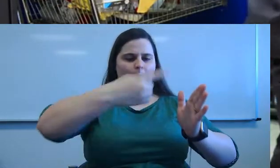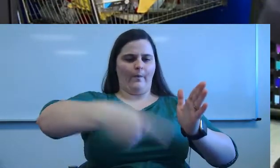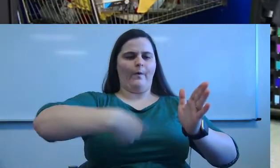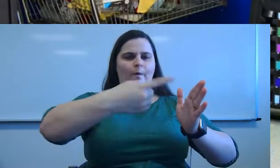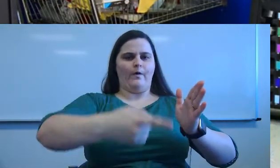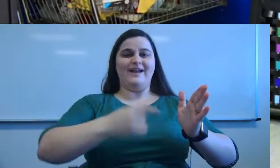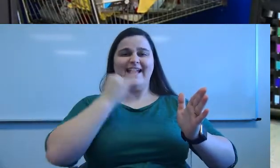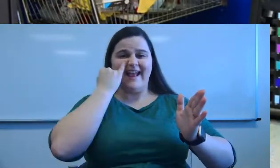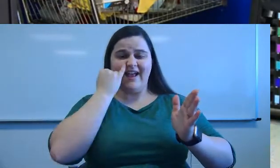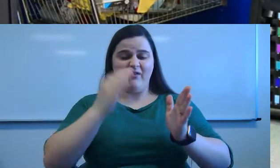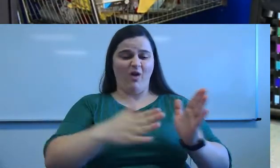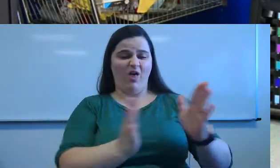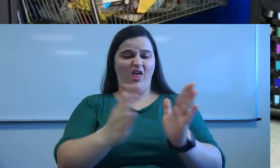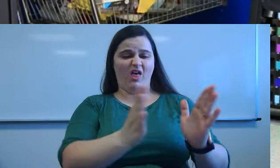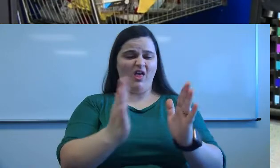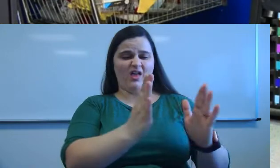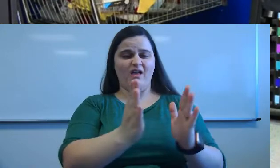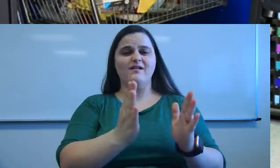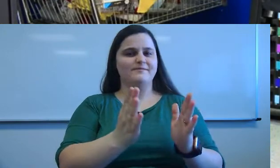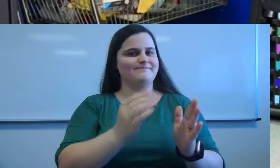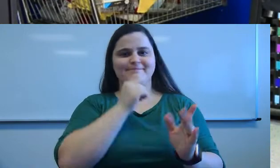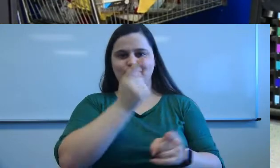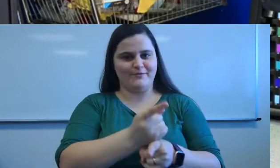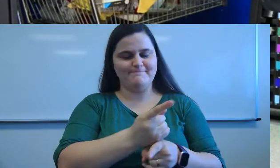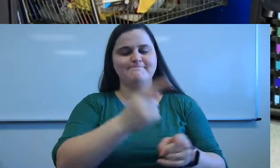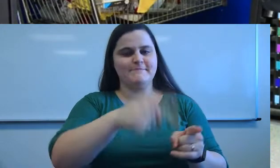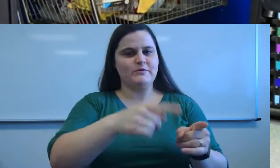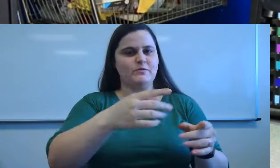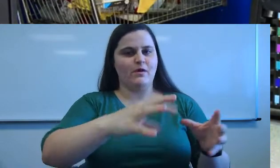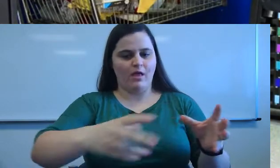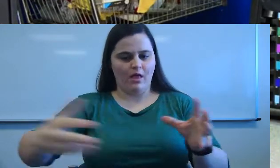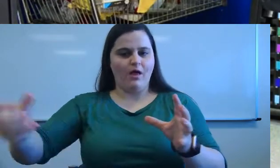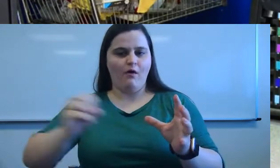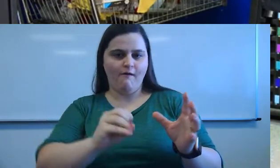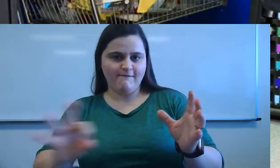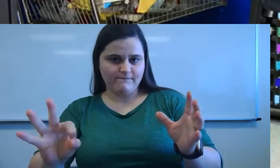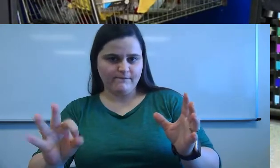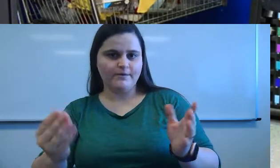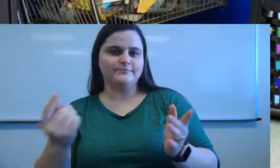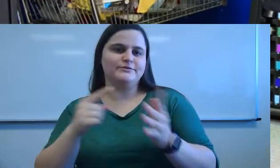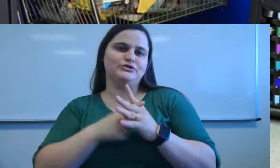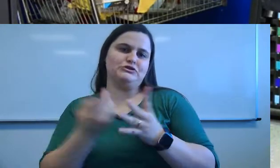it's wavy, we're going to go ahead and take this back off and reassess why it's that way.